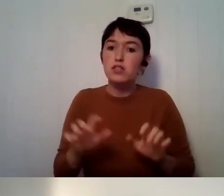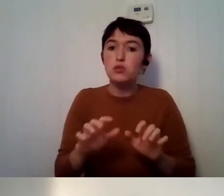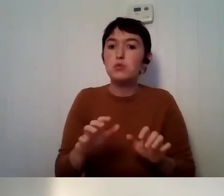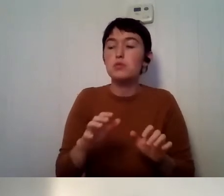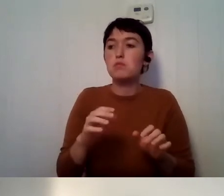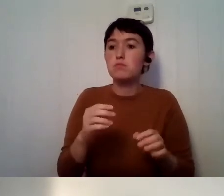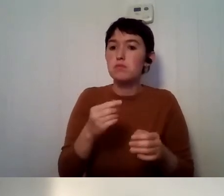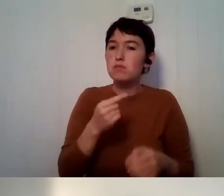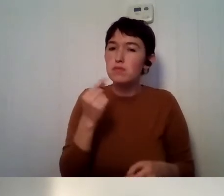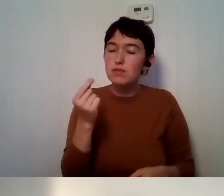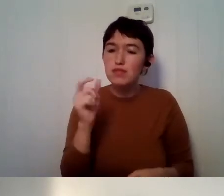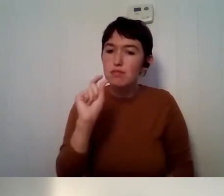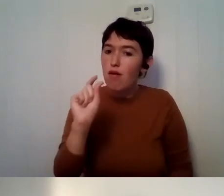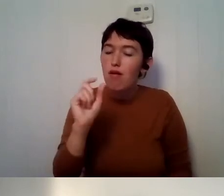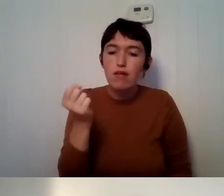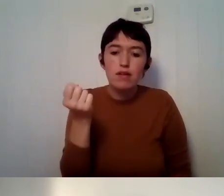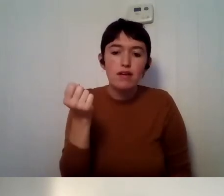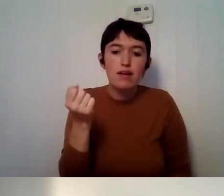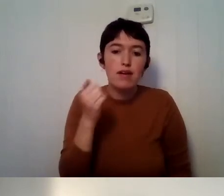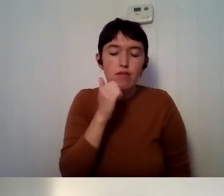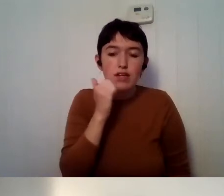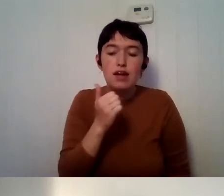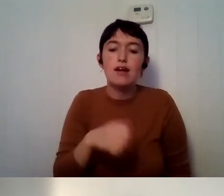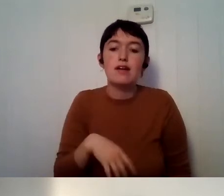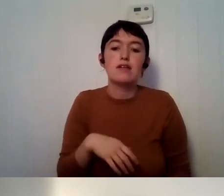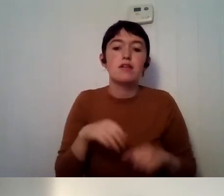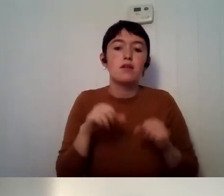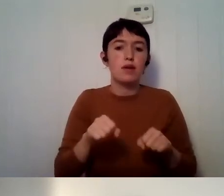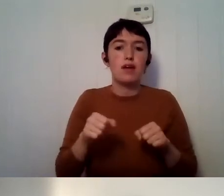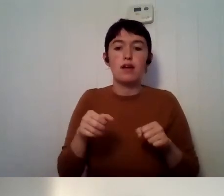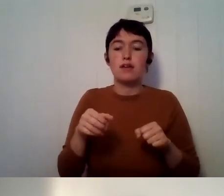to help. Things like turning off the light,